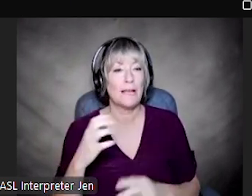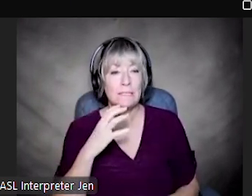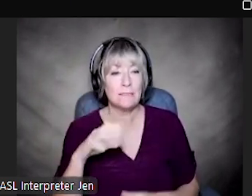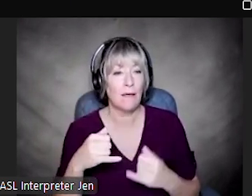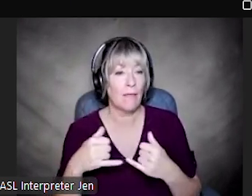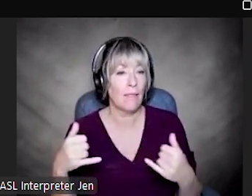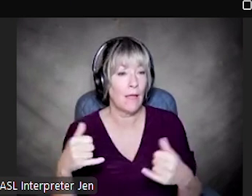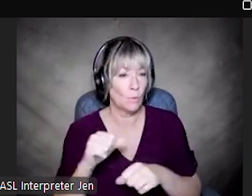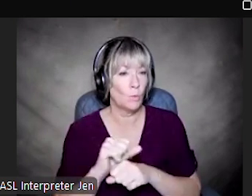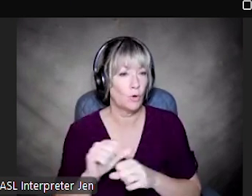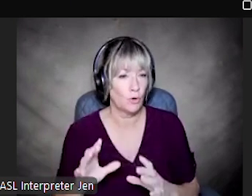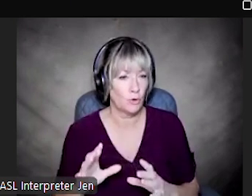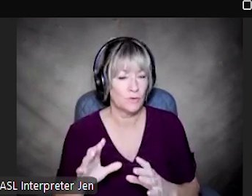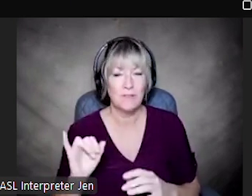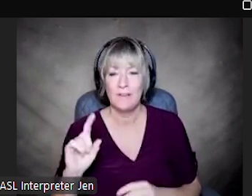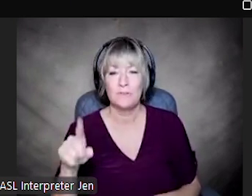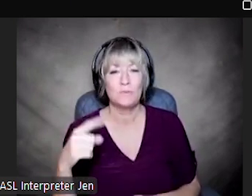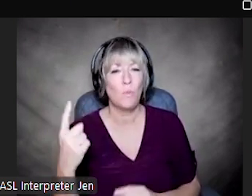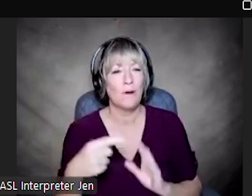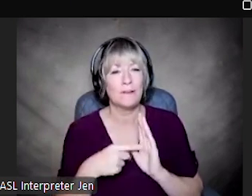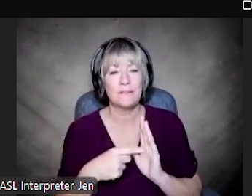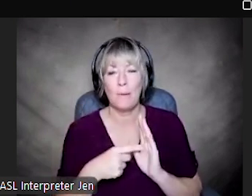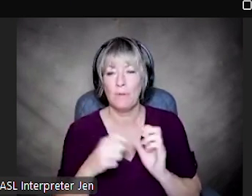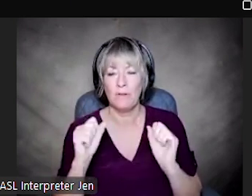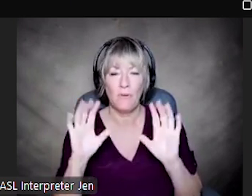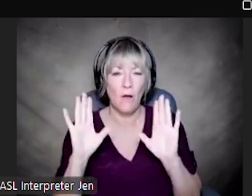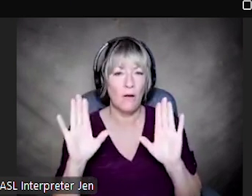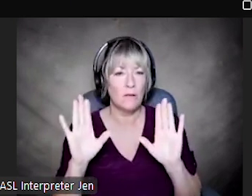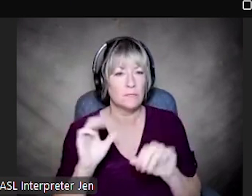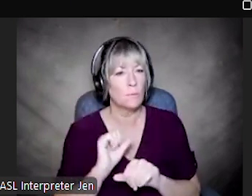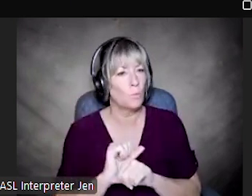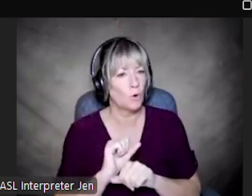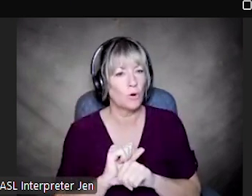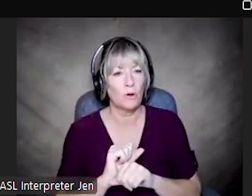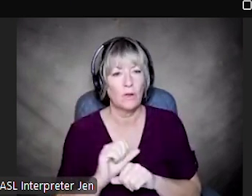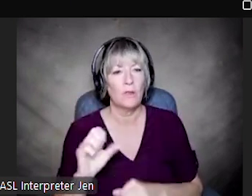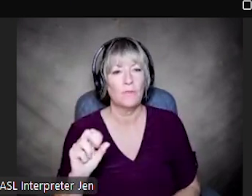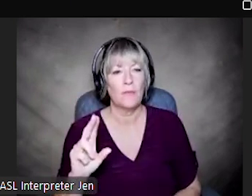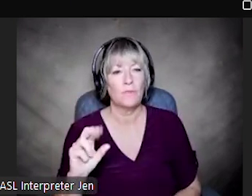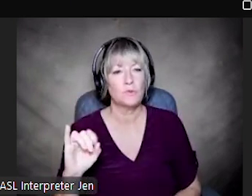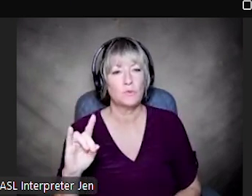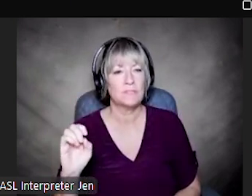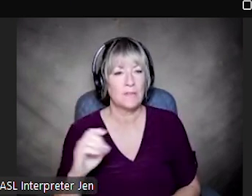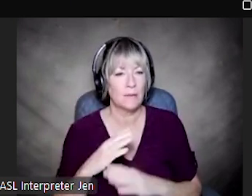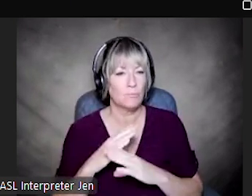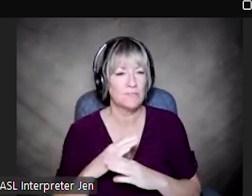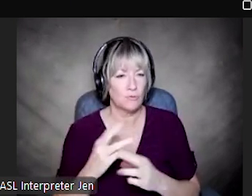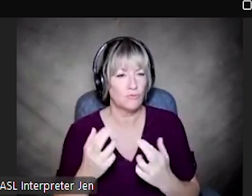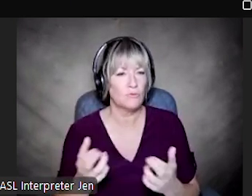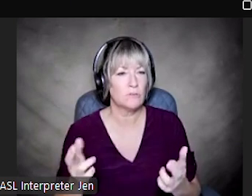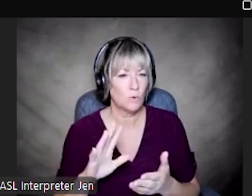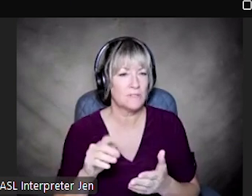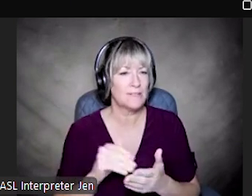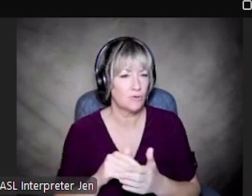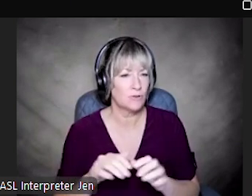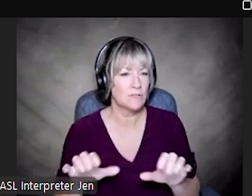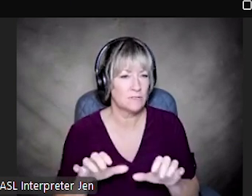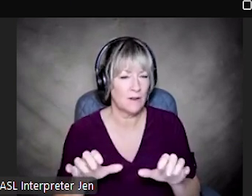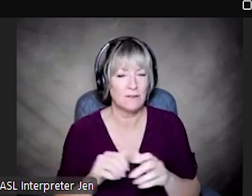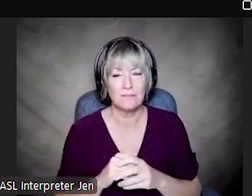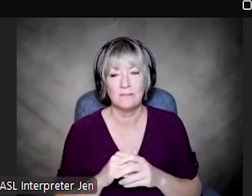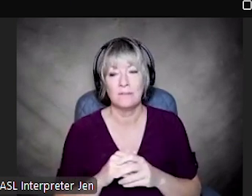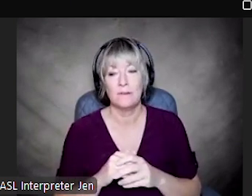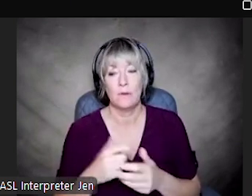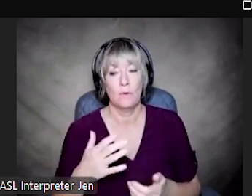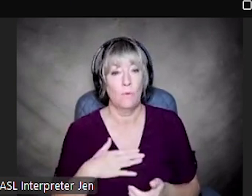an example of some of the amazing work done by the Suicide Prevention Resource Center. We are glad